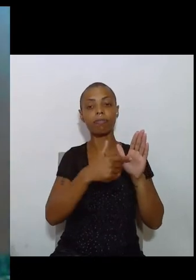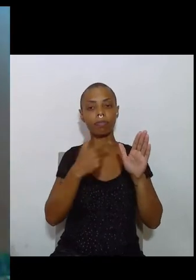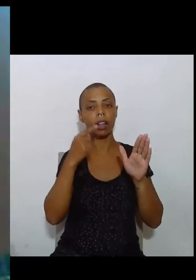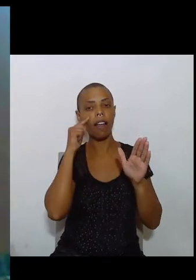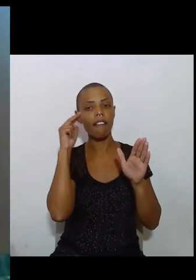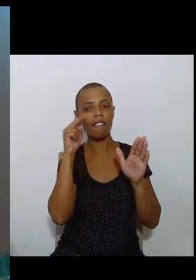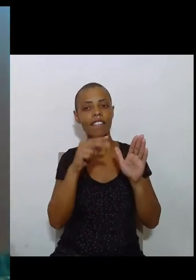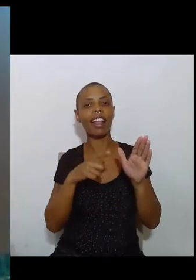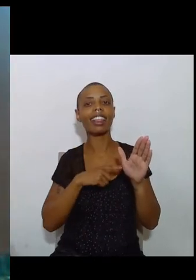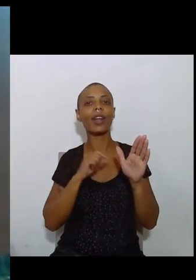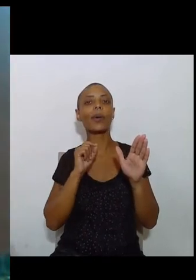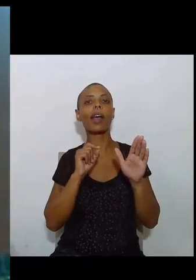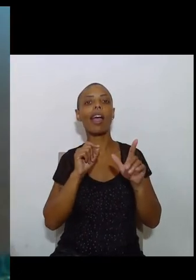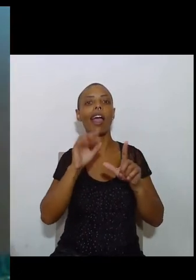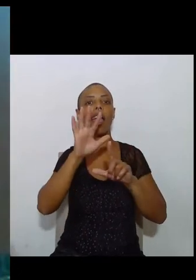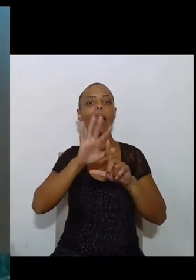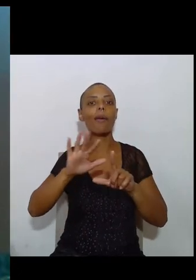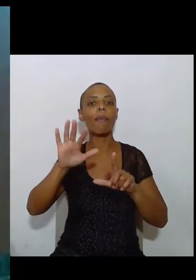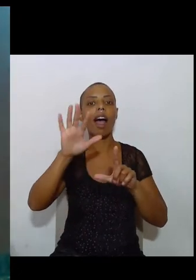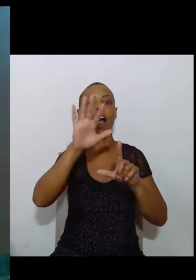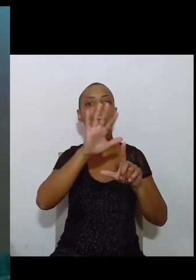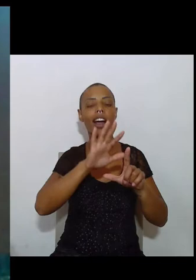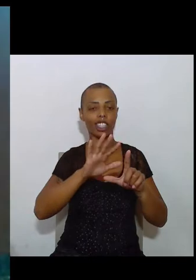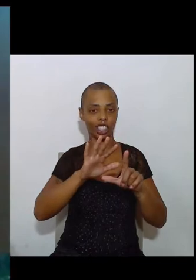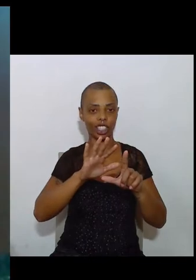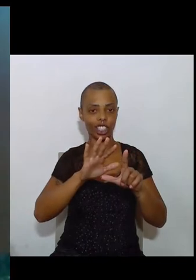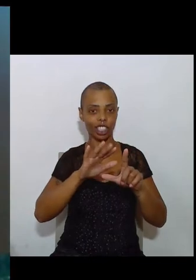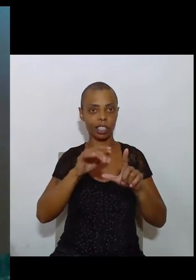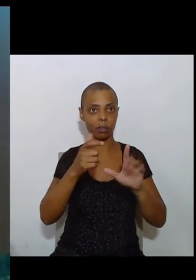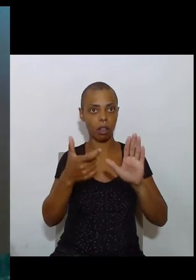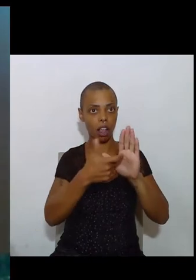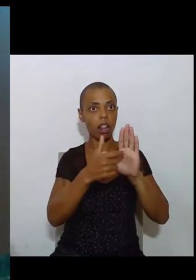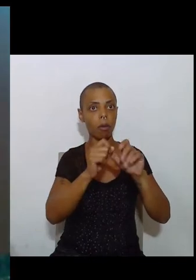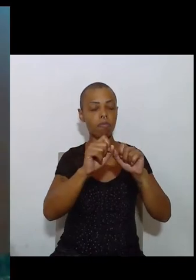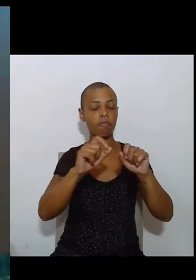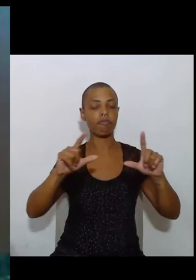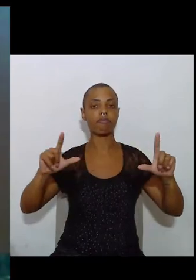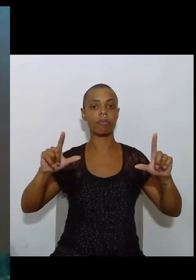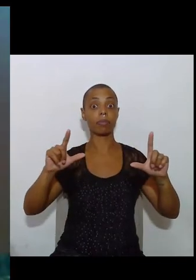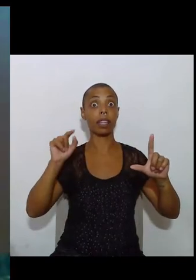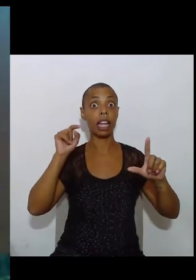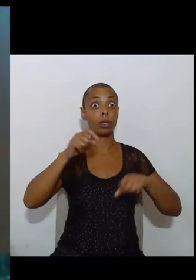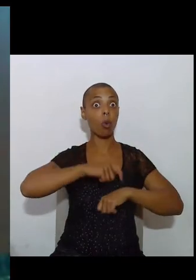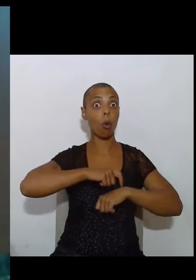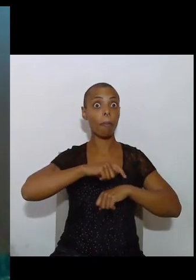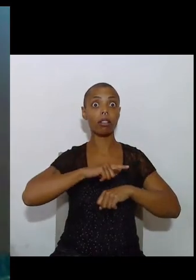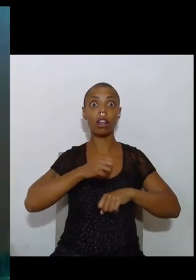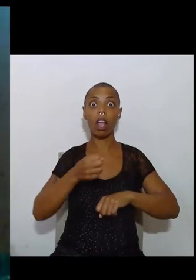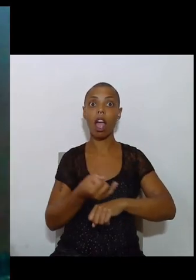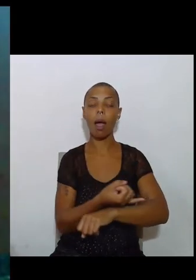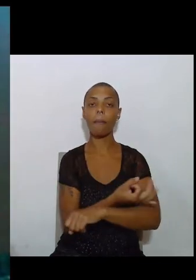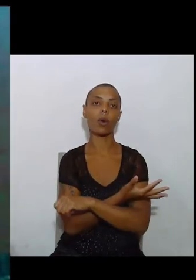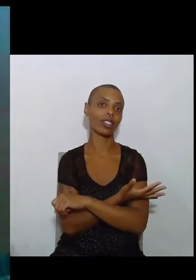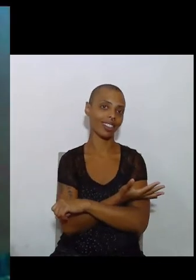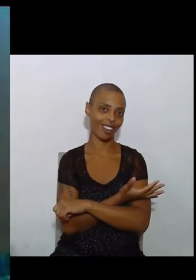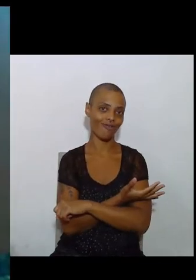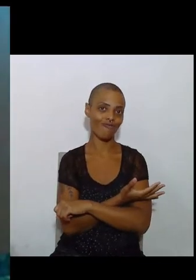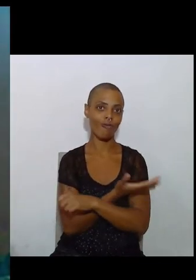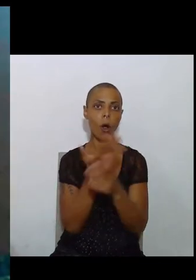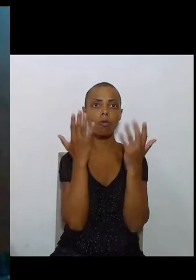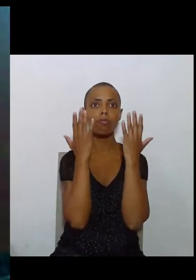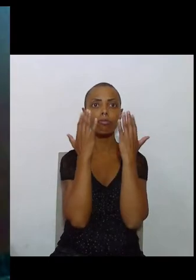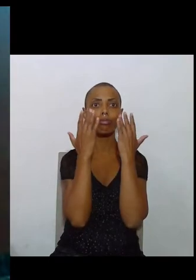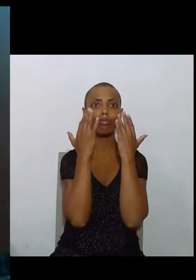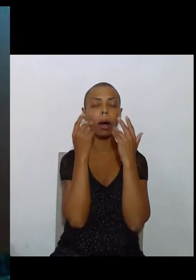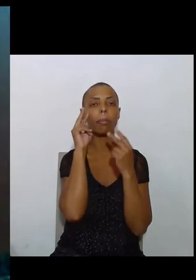when I was sharing the images but when you click on the images that's when you